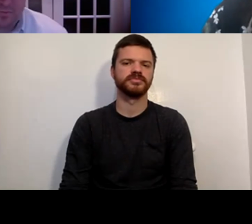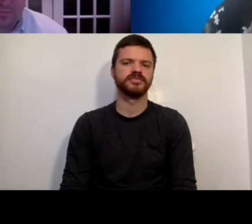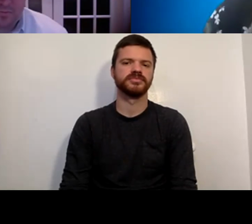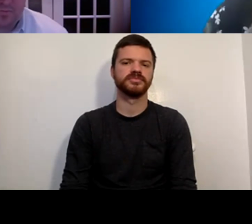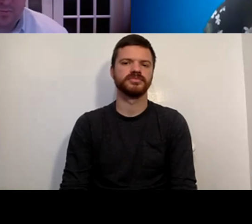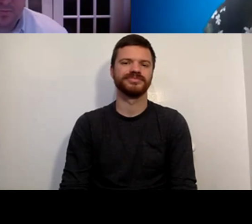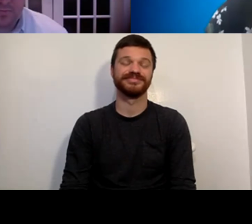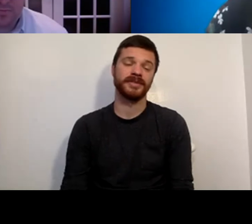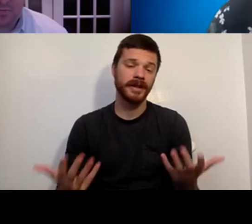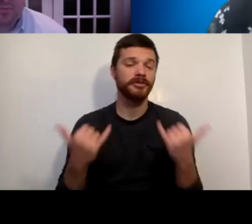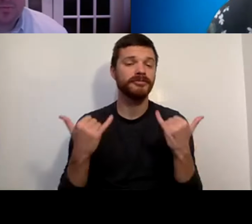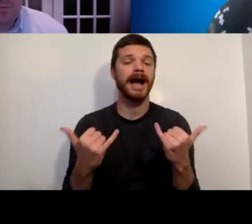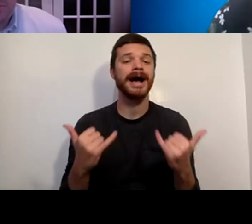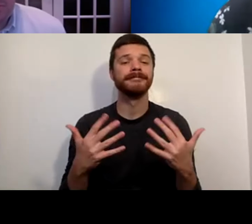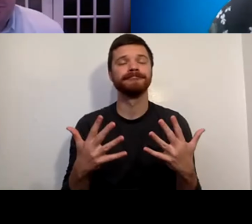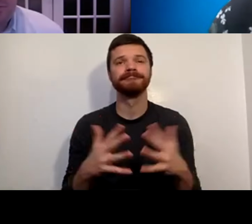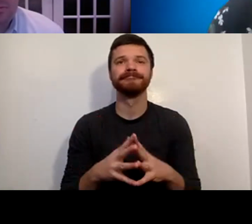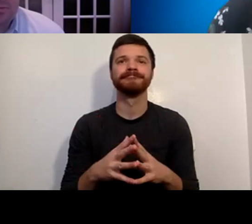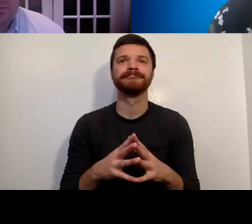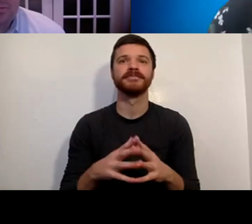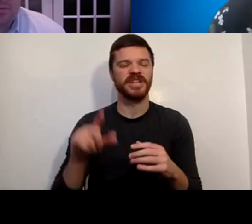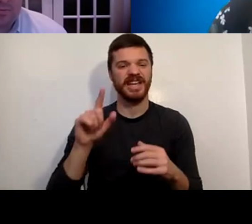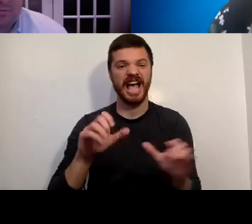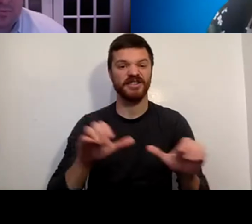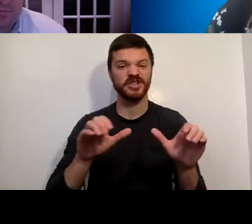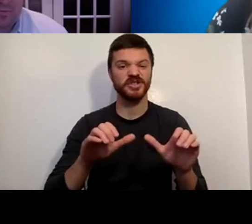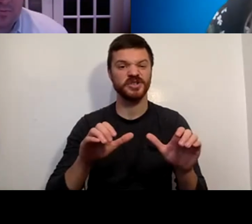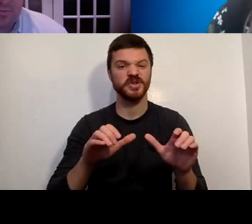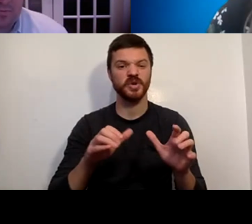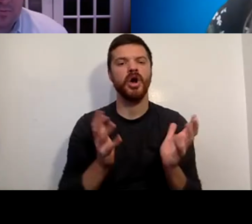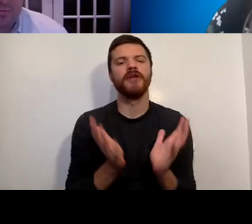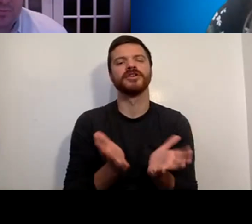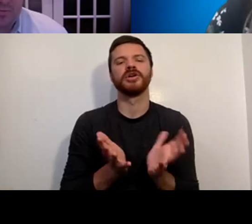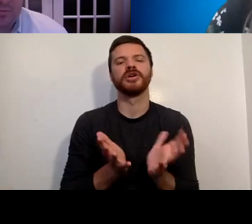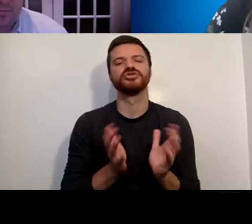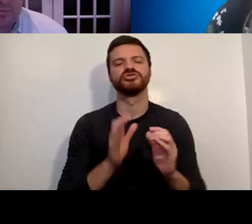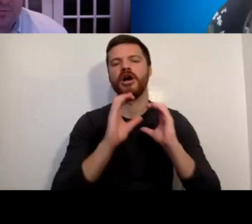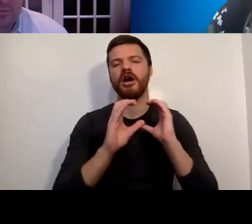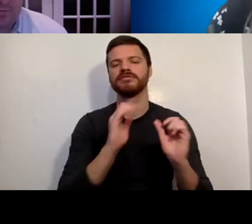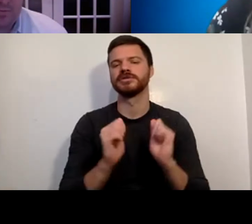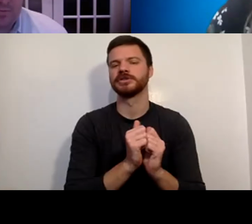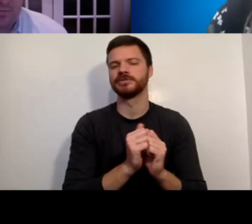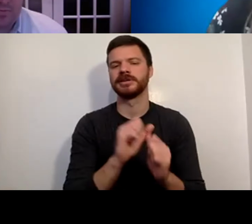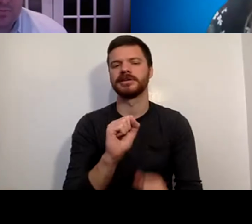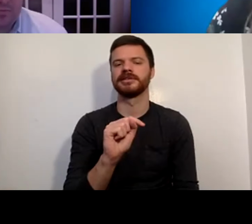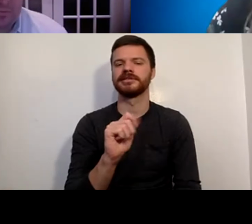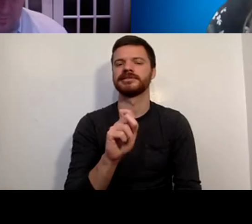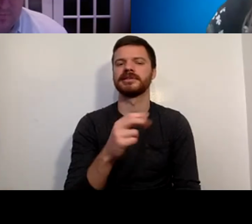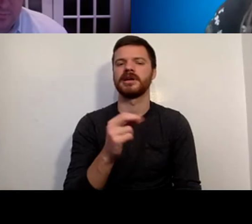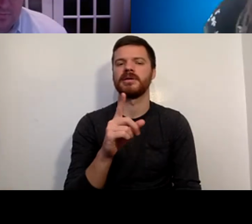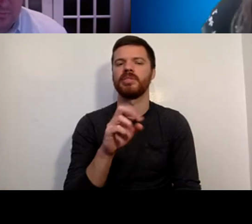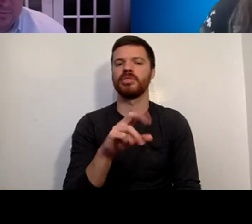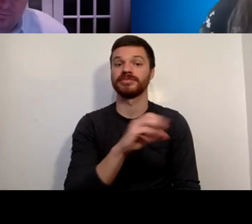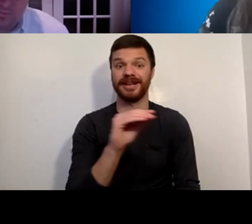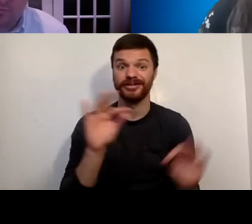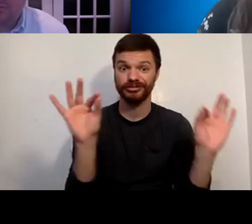it is sort of the kind of thing that has to be done sort of conversationally with stakeholders, which is always important. And as we learn